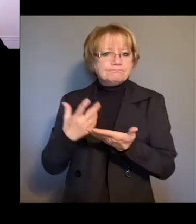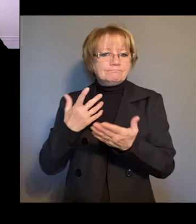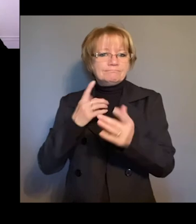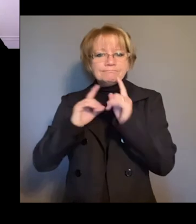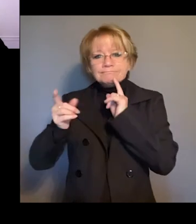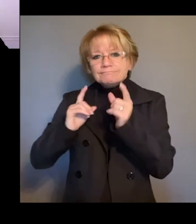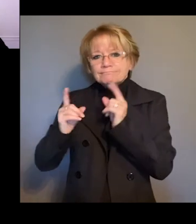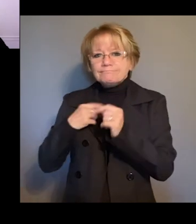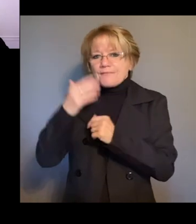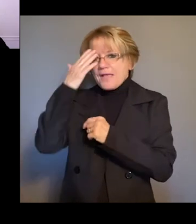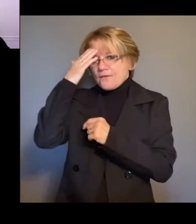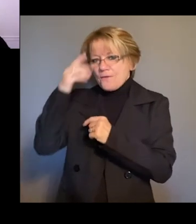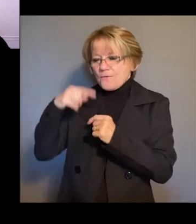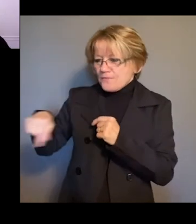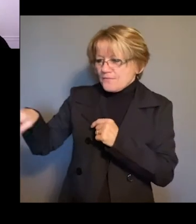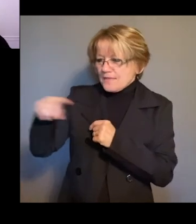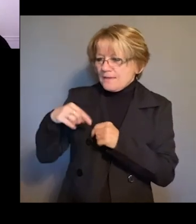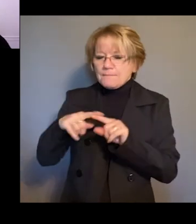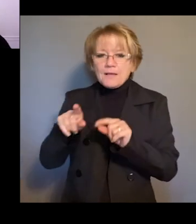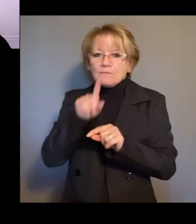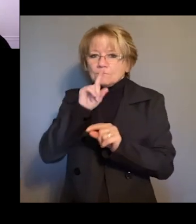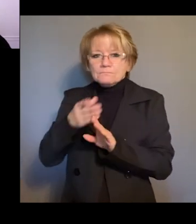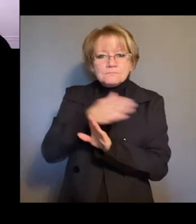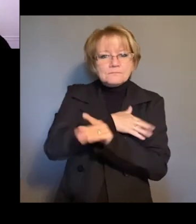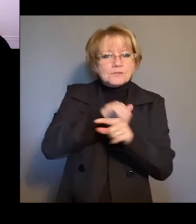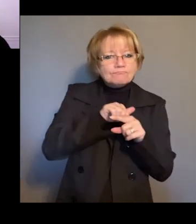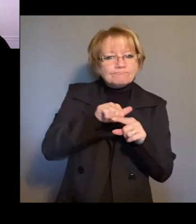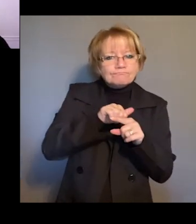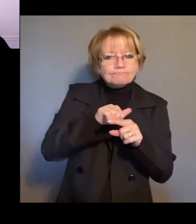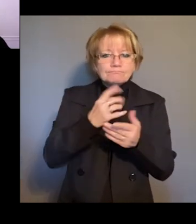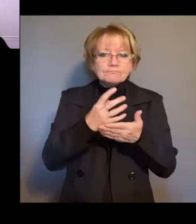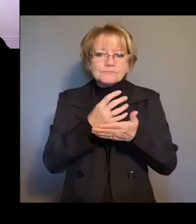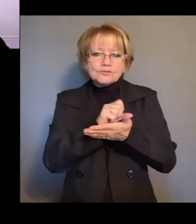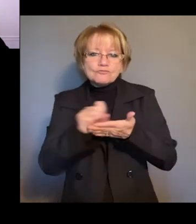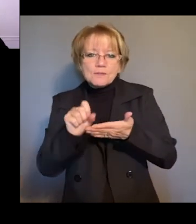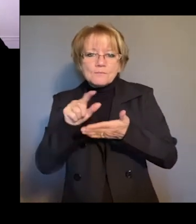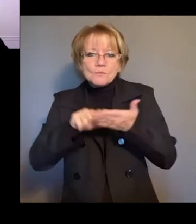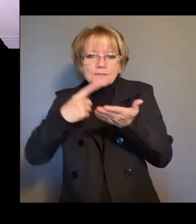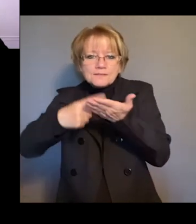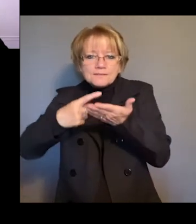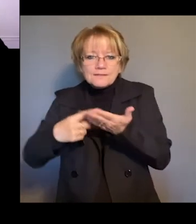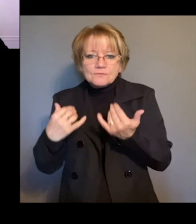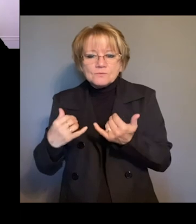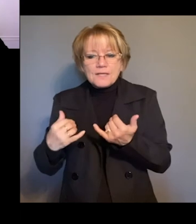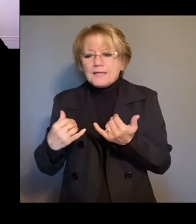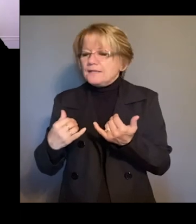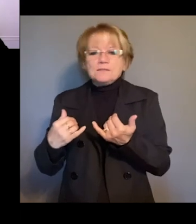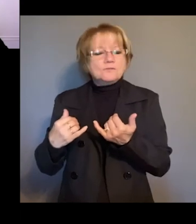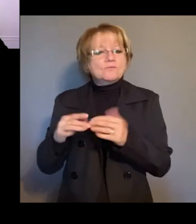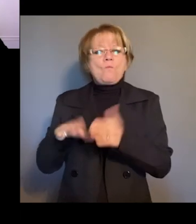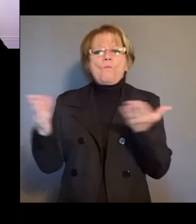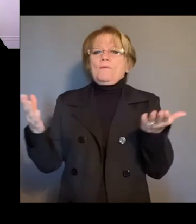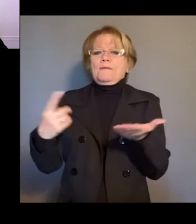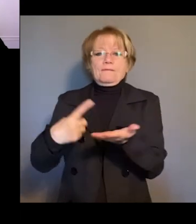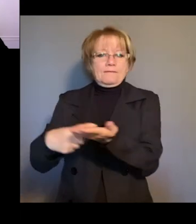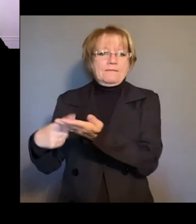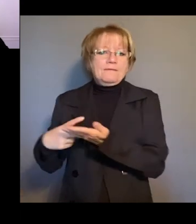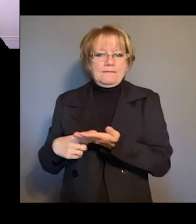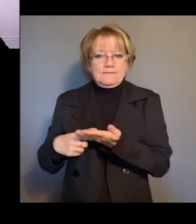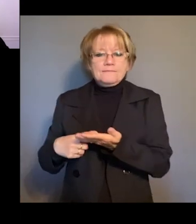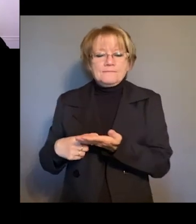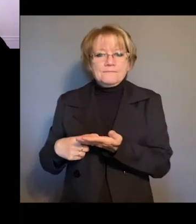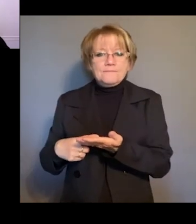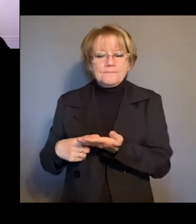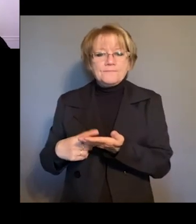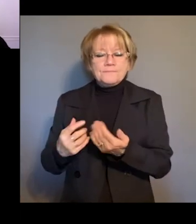to talk about what the form is going to be like, but there's no script behind what we're doing here as a college or in this